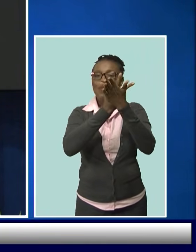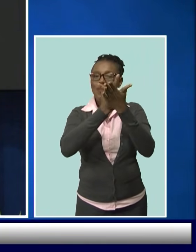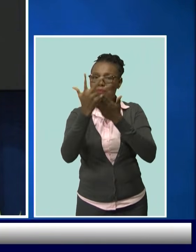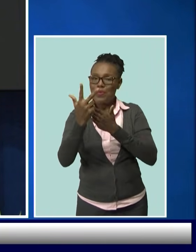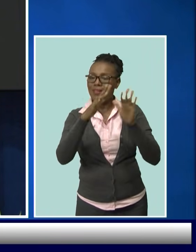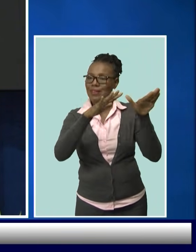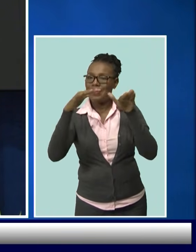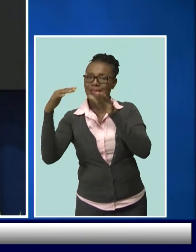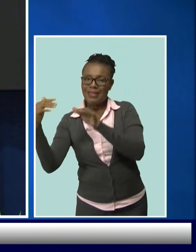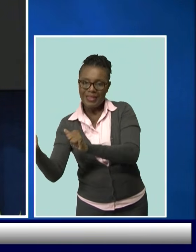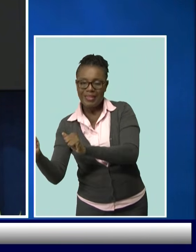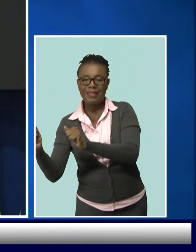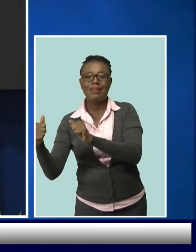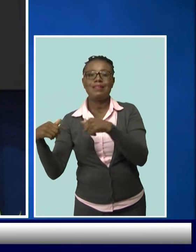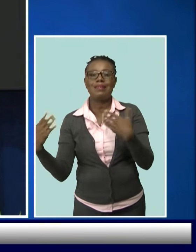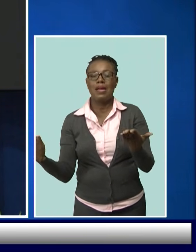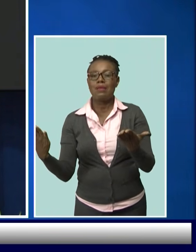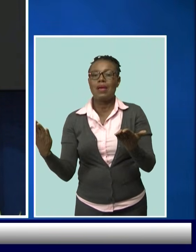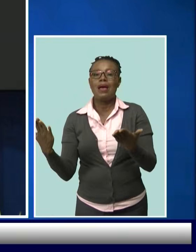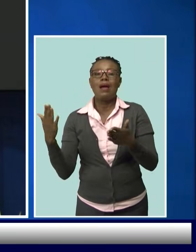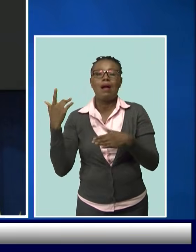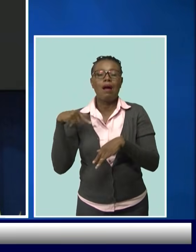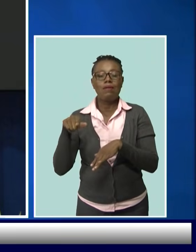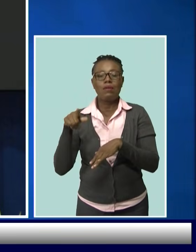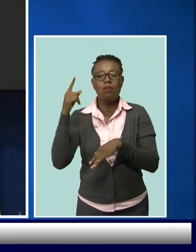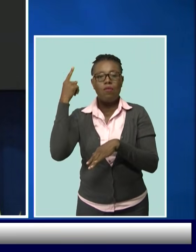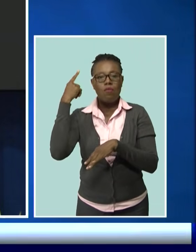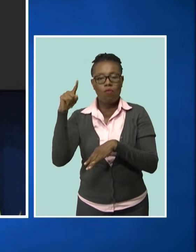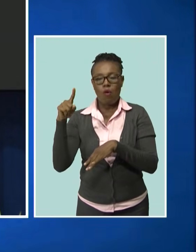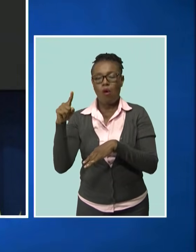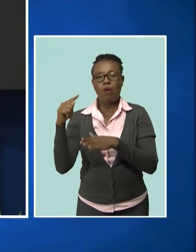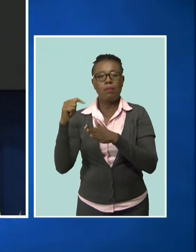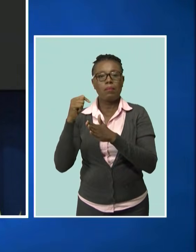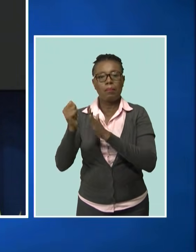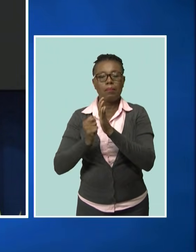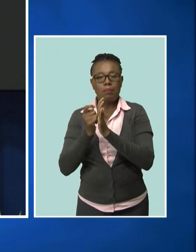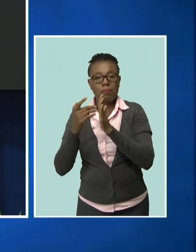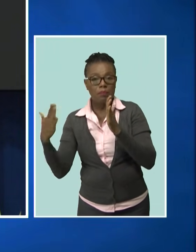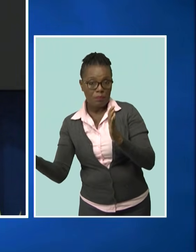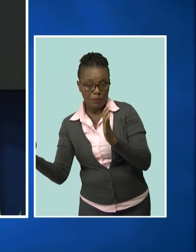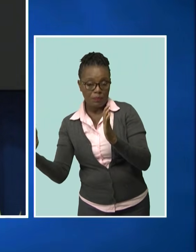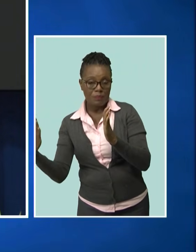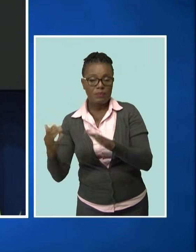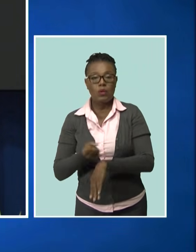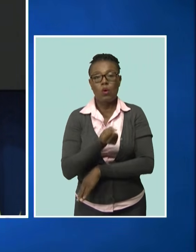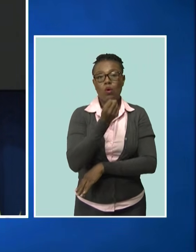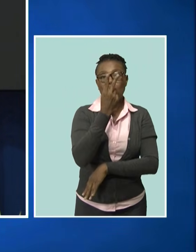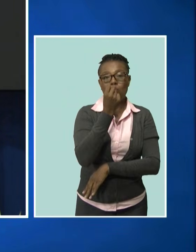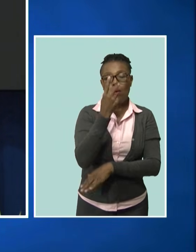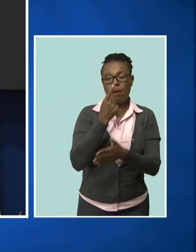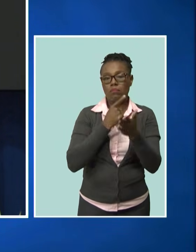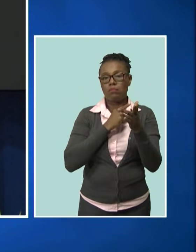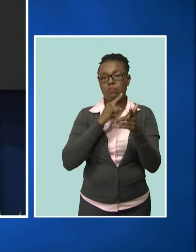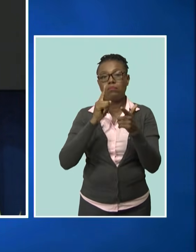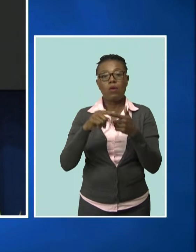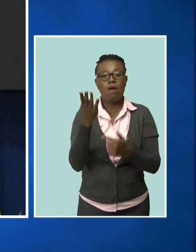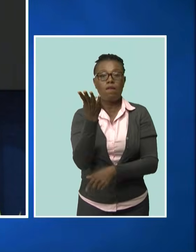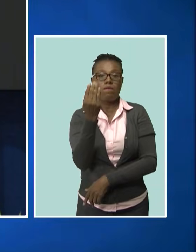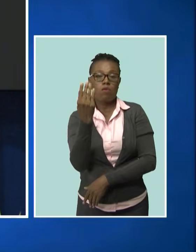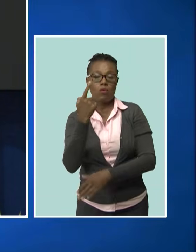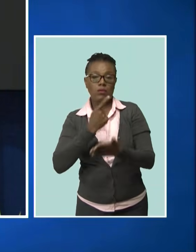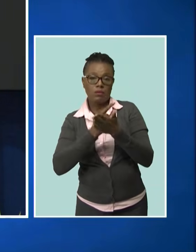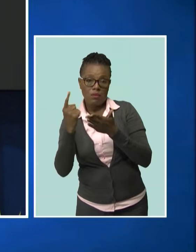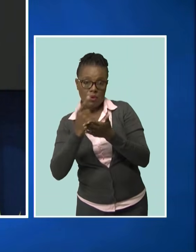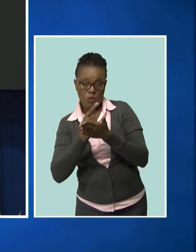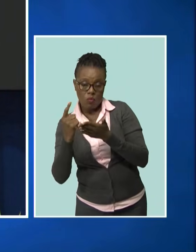The extension of maternity leave, the statutory period is increased from 12 to 14 weeks for a single birth and